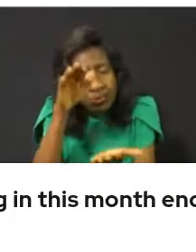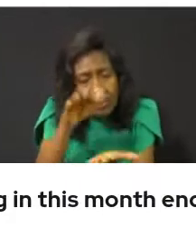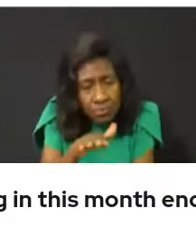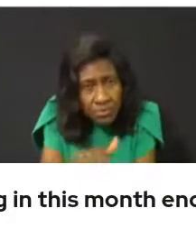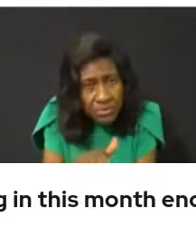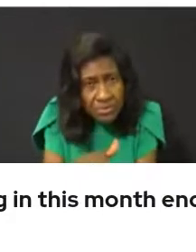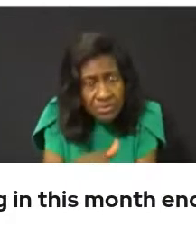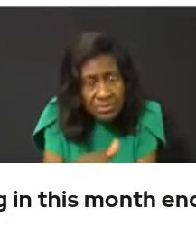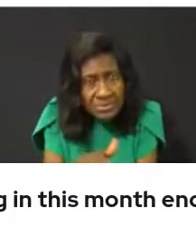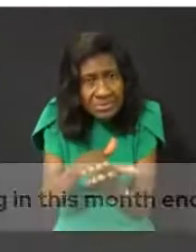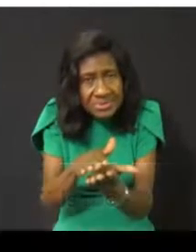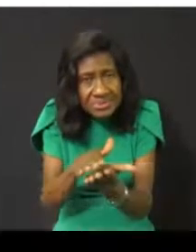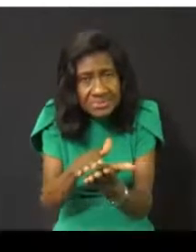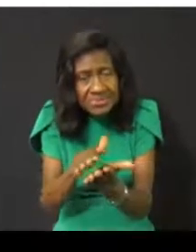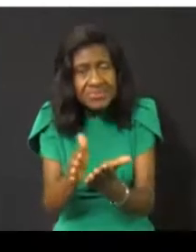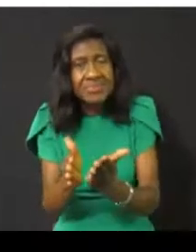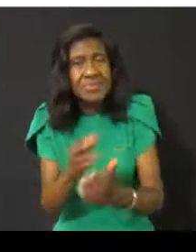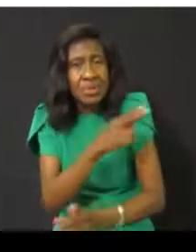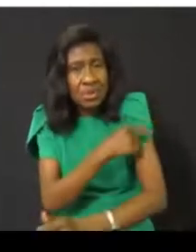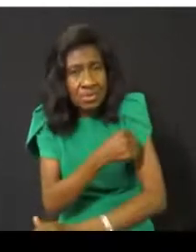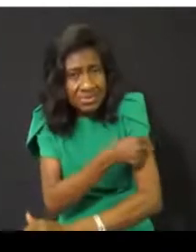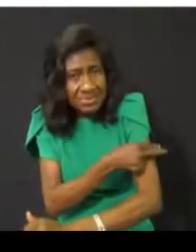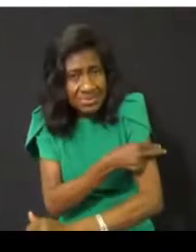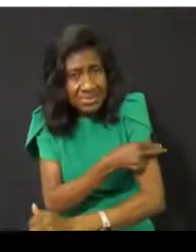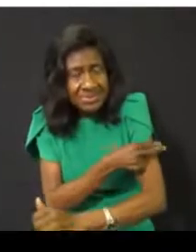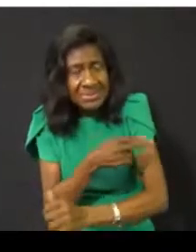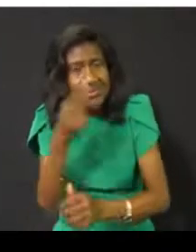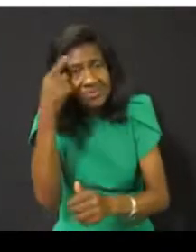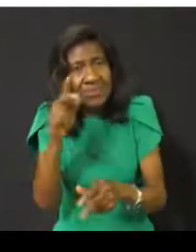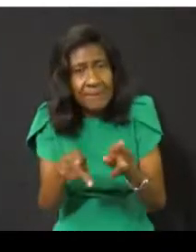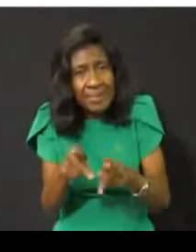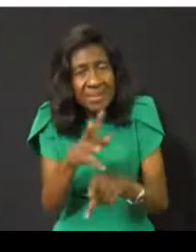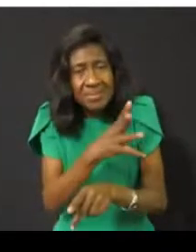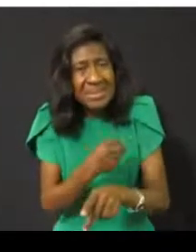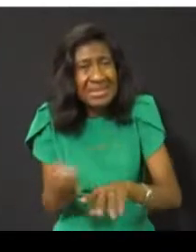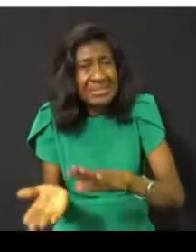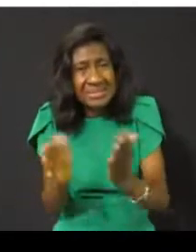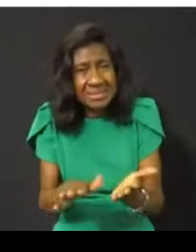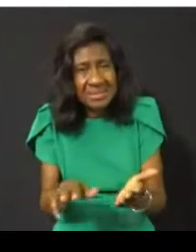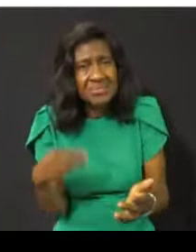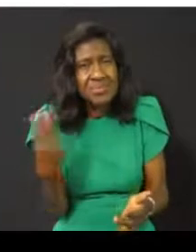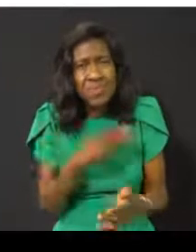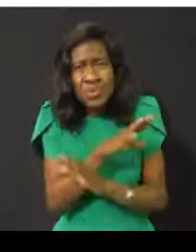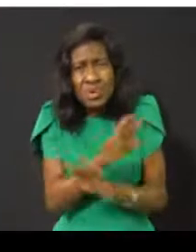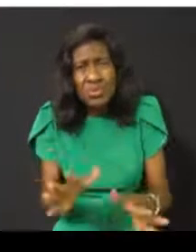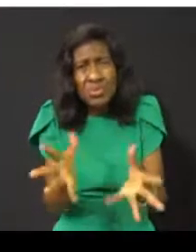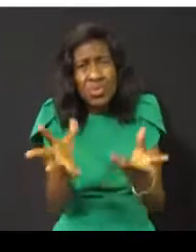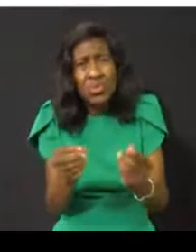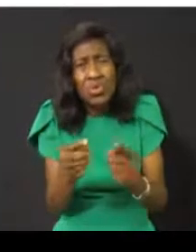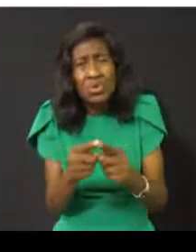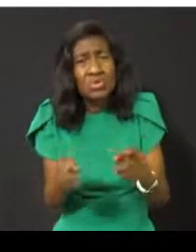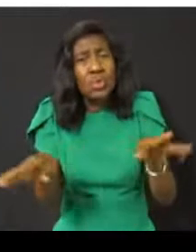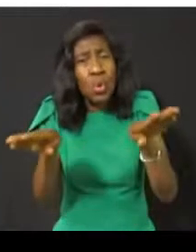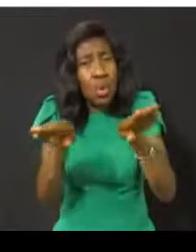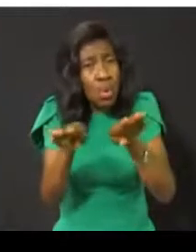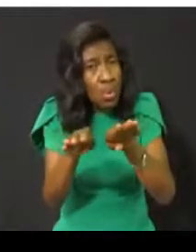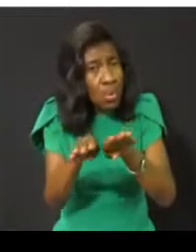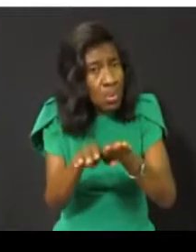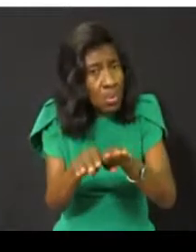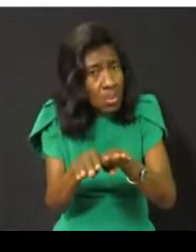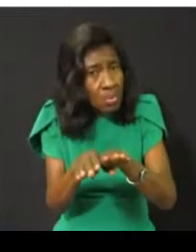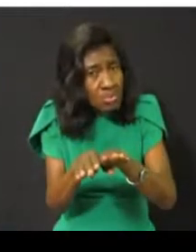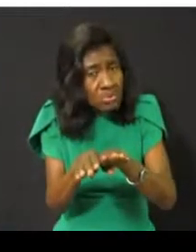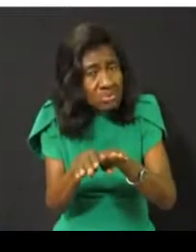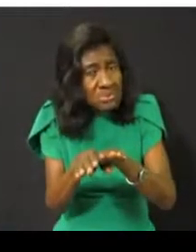related deaths. We want to remain open. We don't want to ever shut down again. We've all